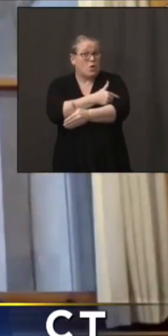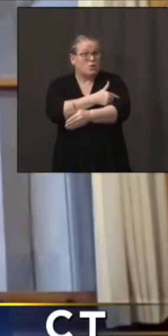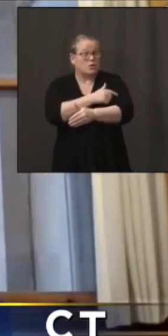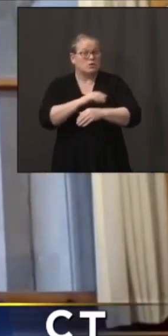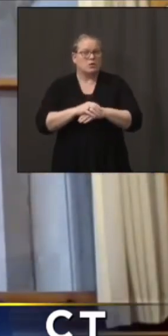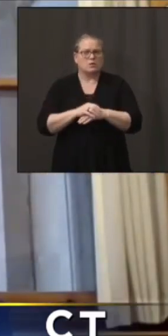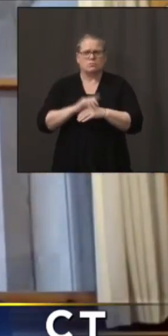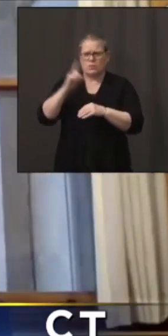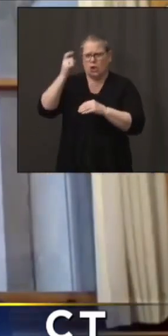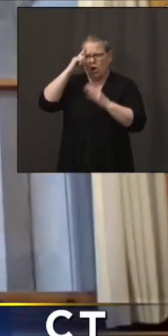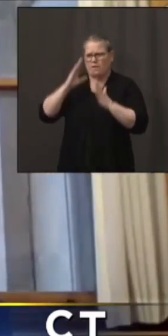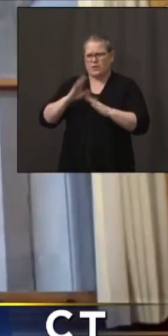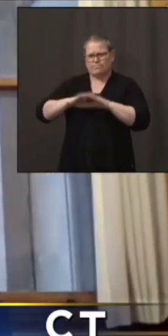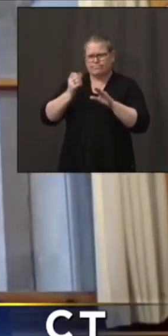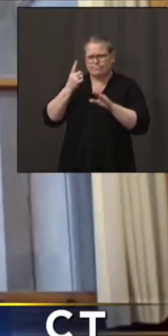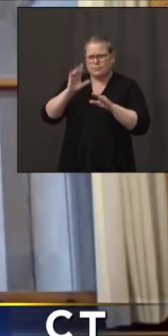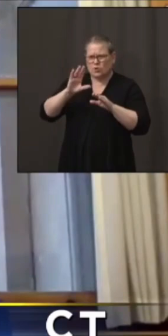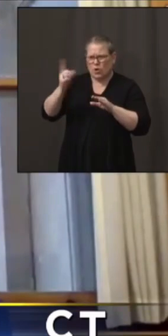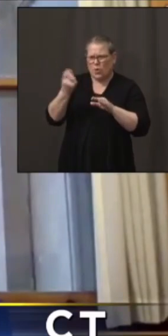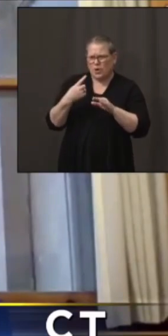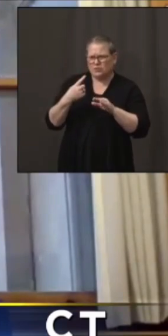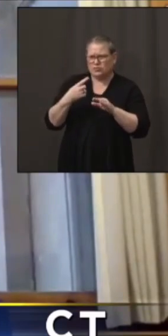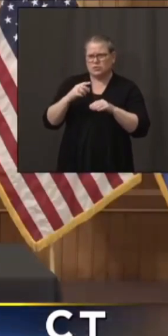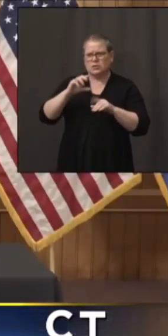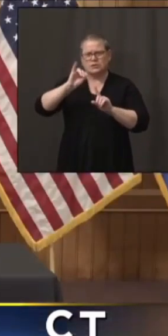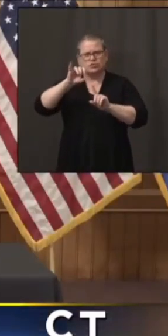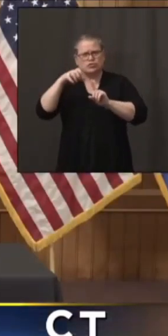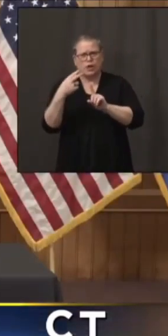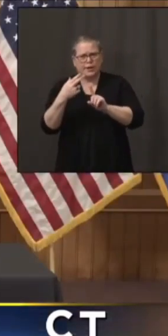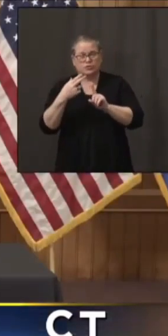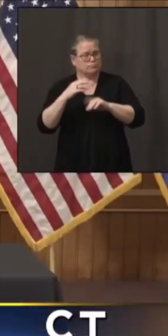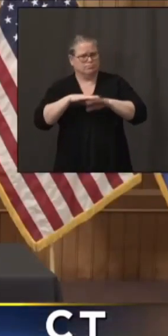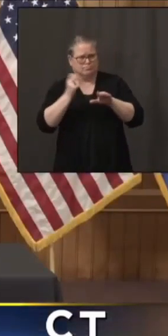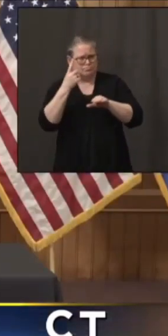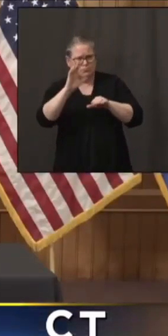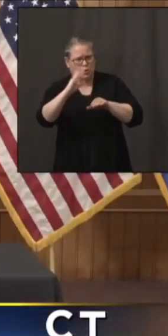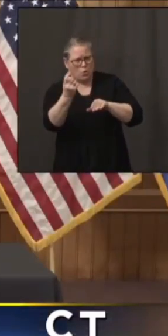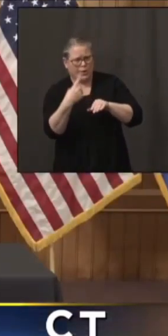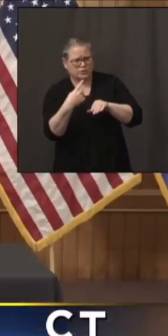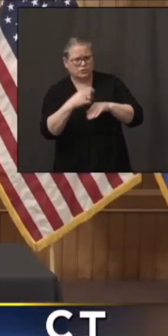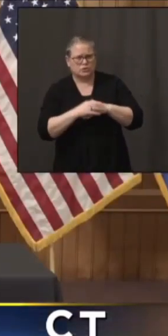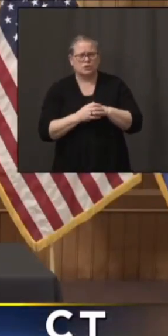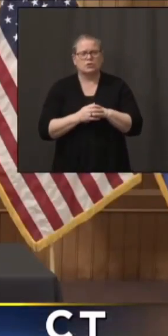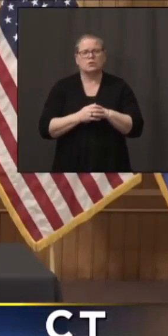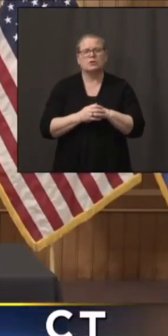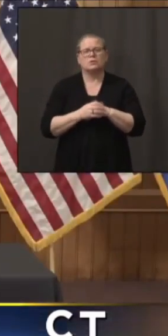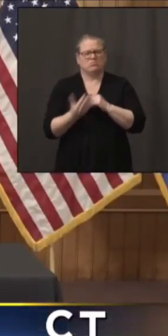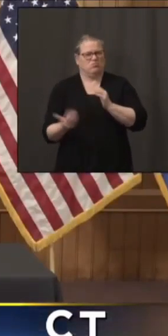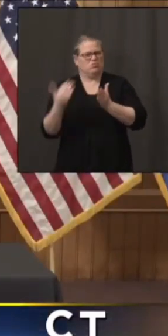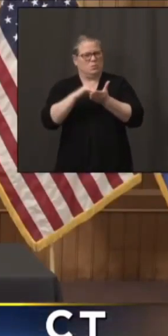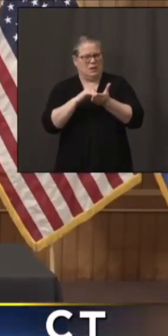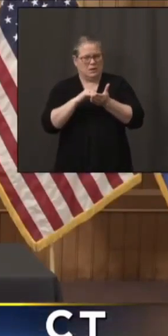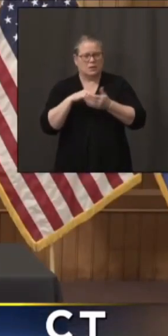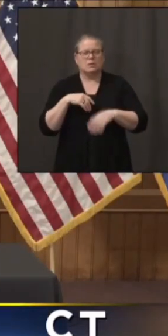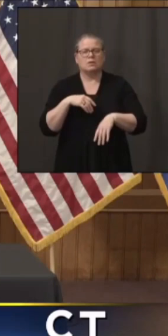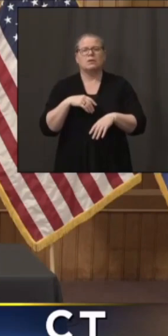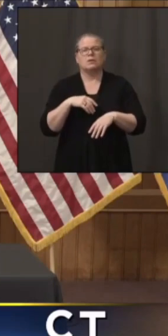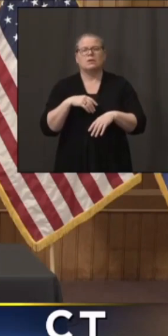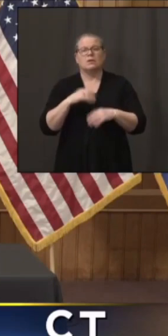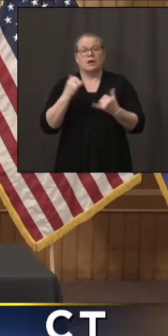question. So I think that I heard something this morning that one of the reasons